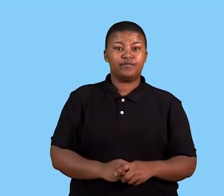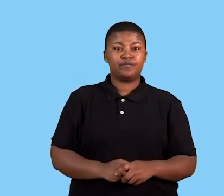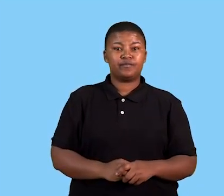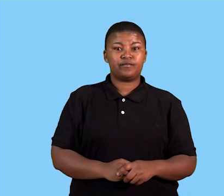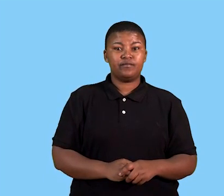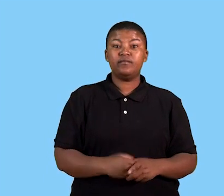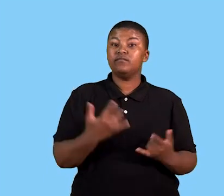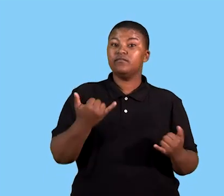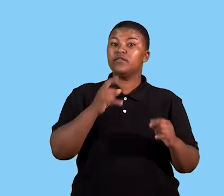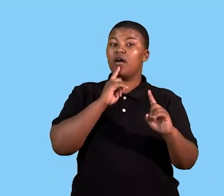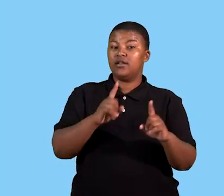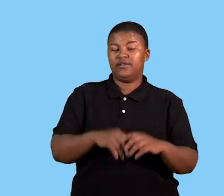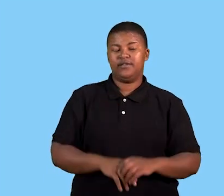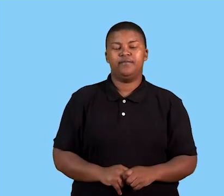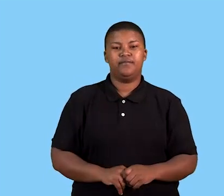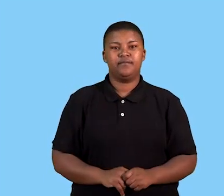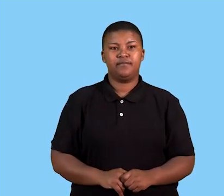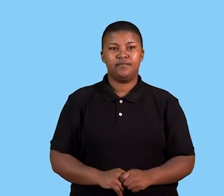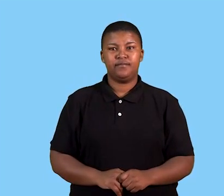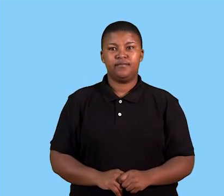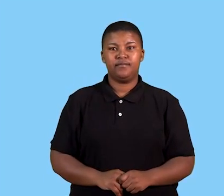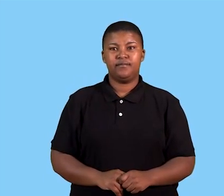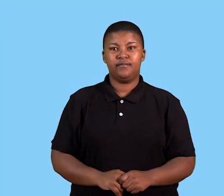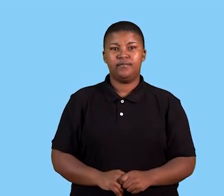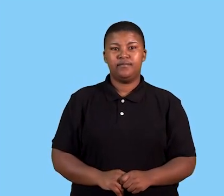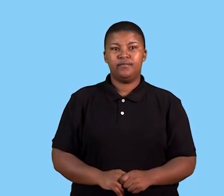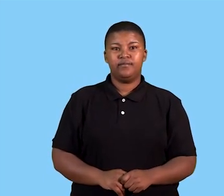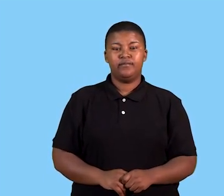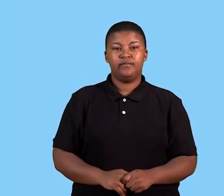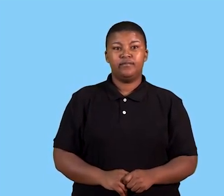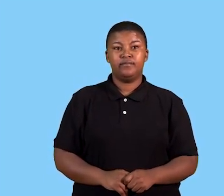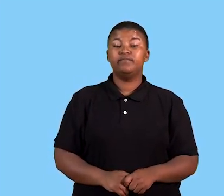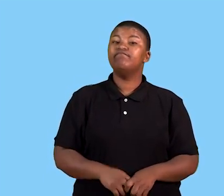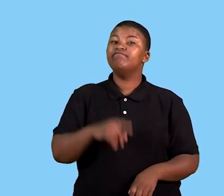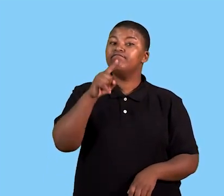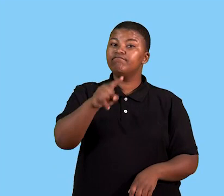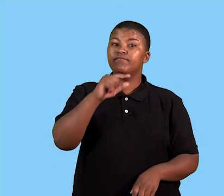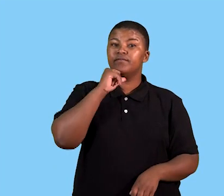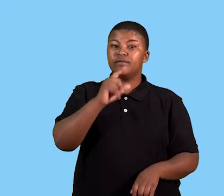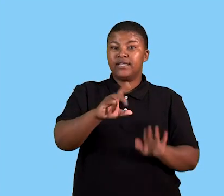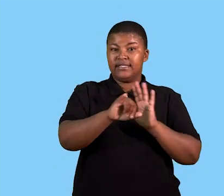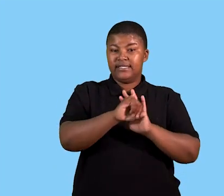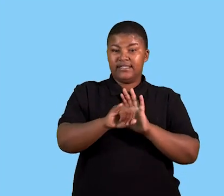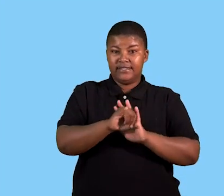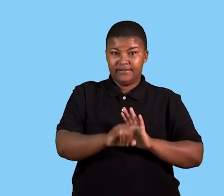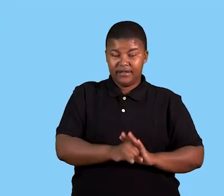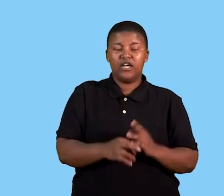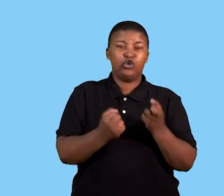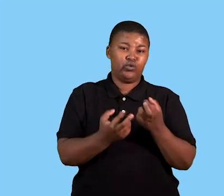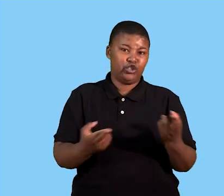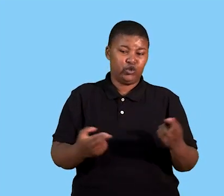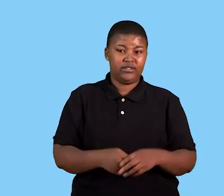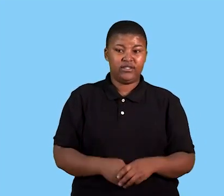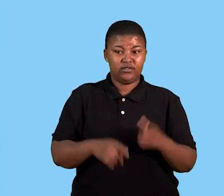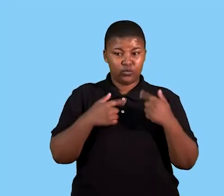for you guys. So let's look at this closely. So firstly, they want us to identify the resources. Now, if we